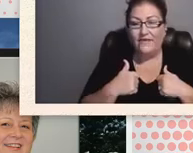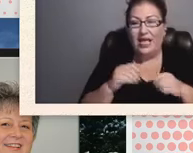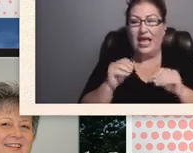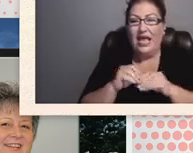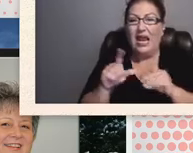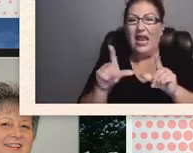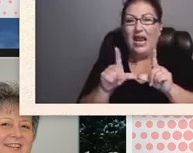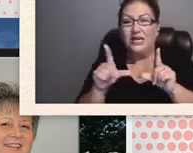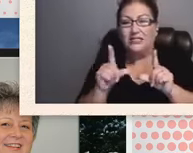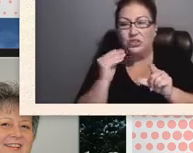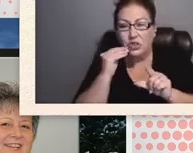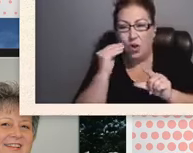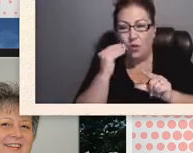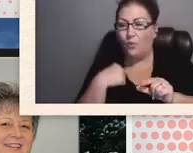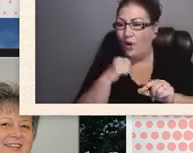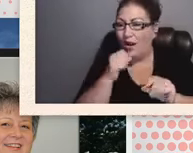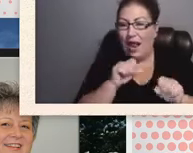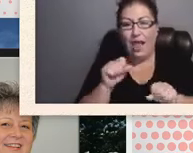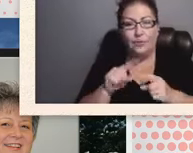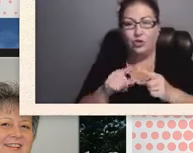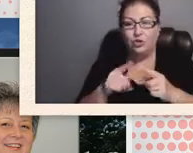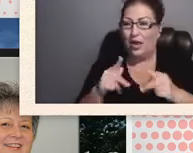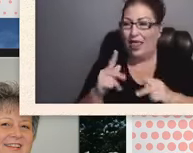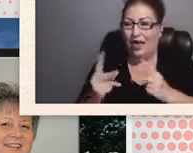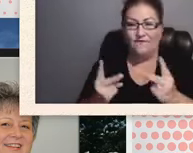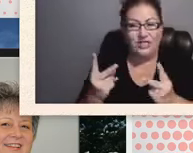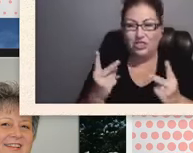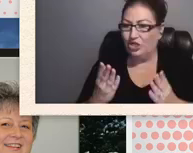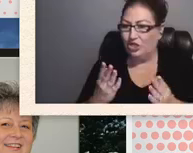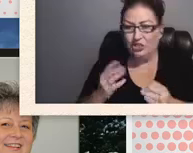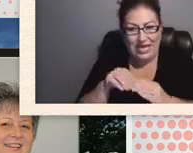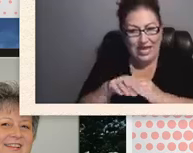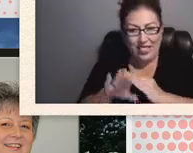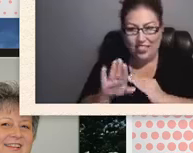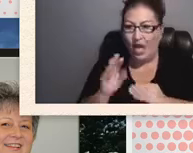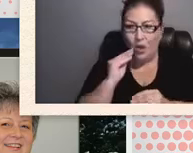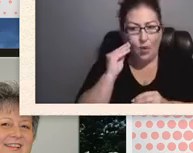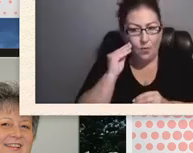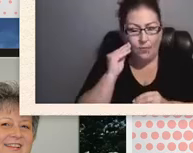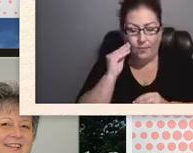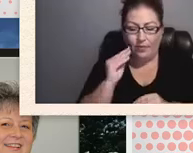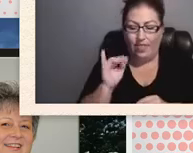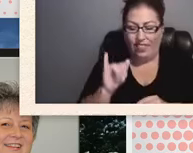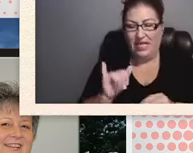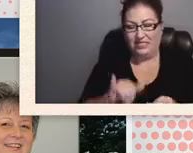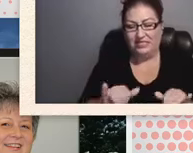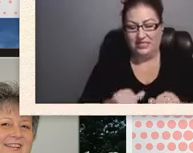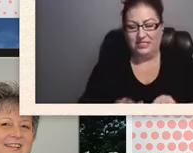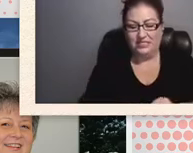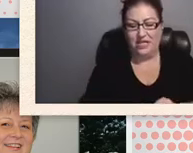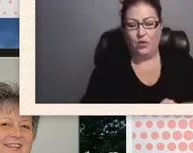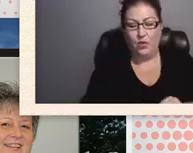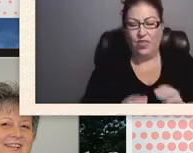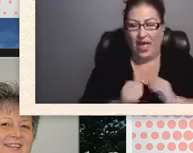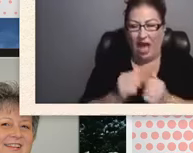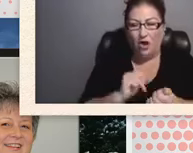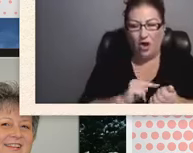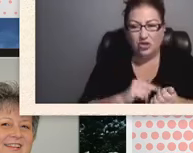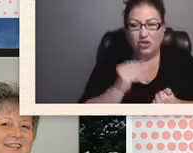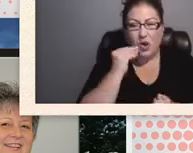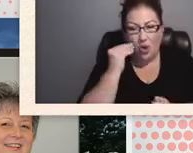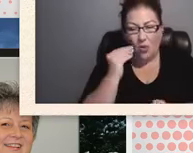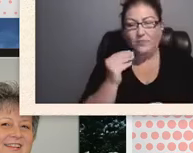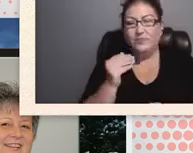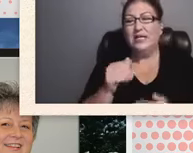are unable to allow visitors into the home. That's consistent with how nursing homes and assisted living